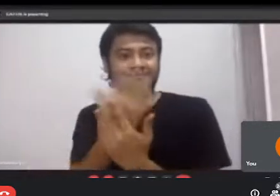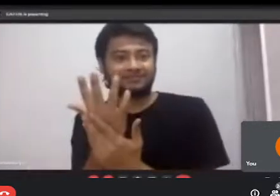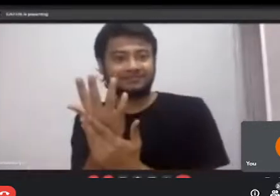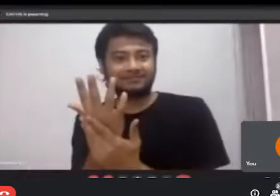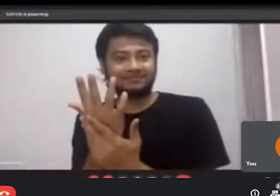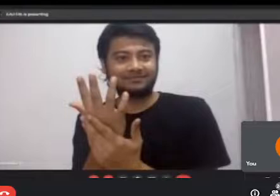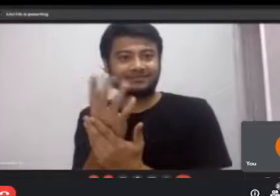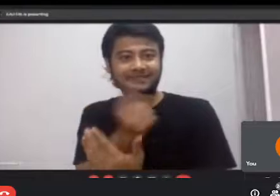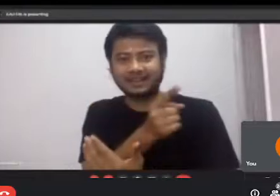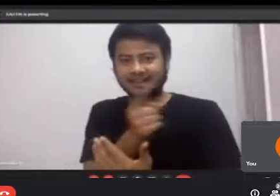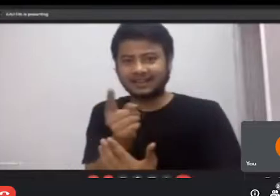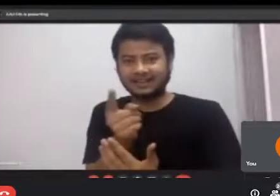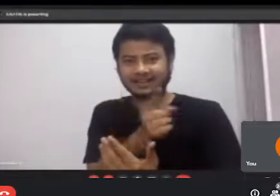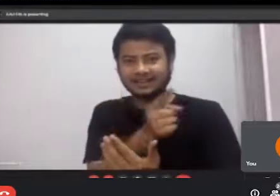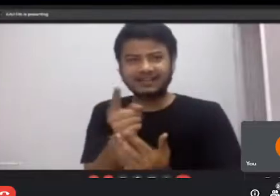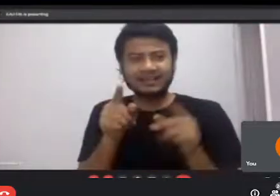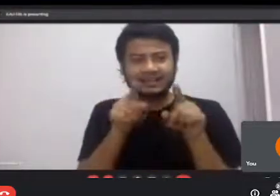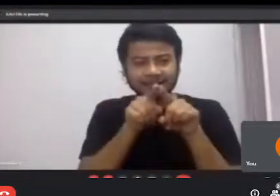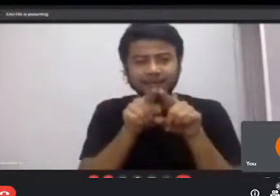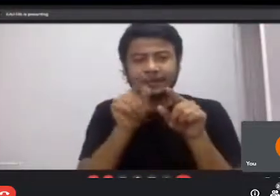Yes, one more, next slide, please.